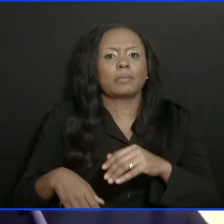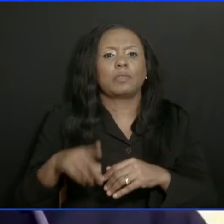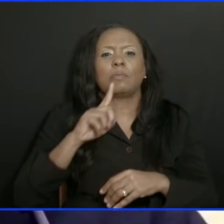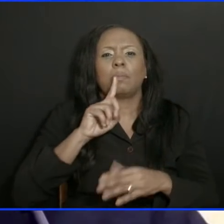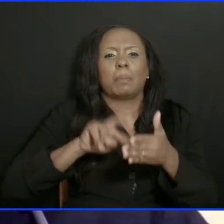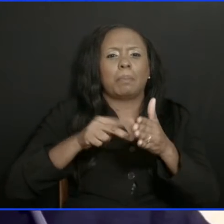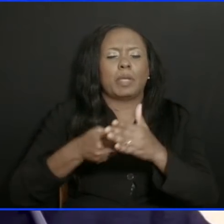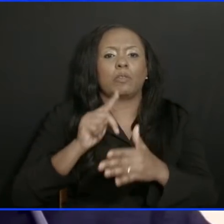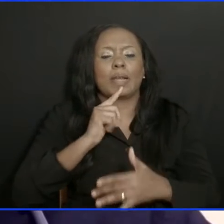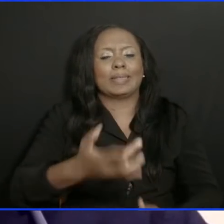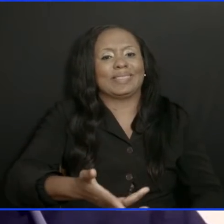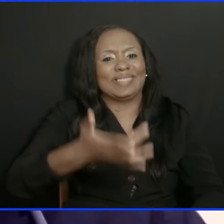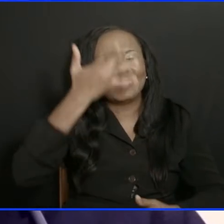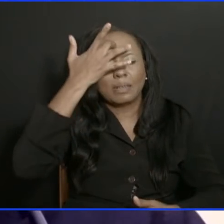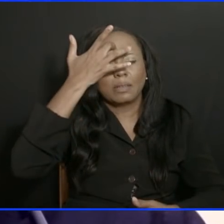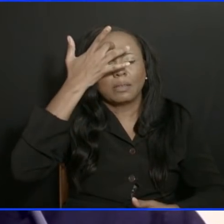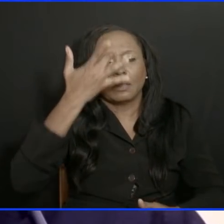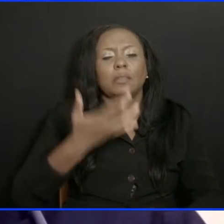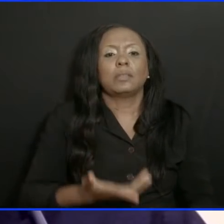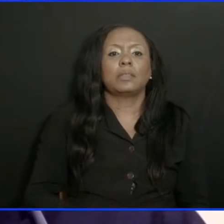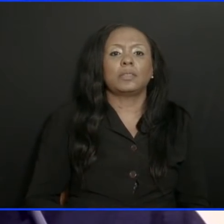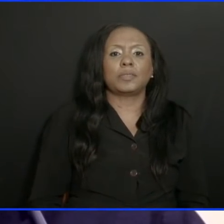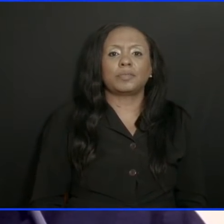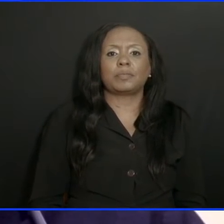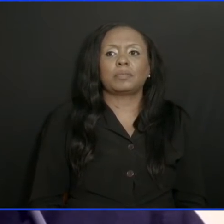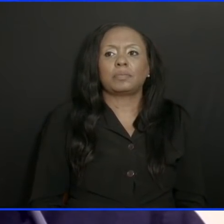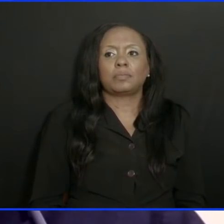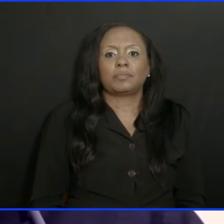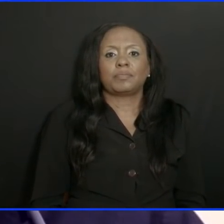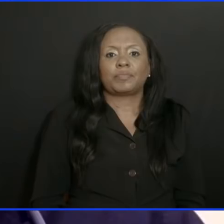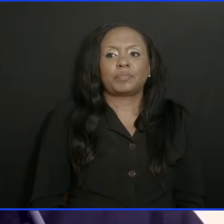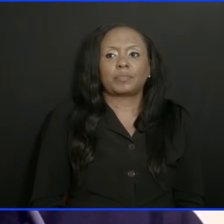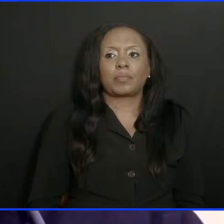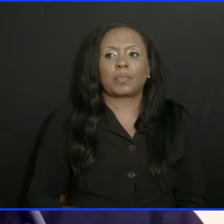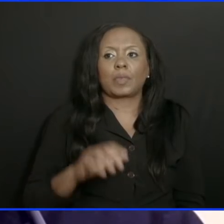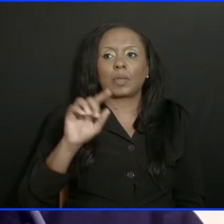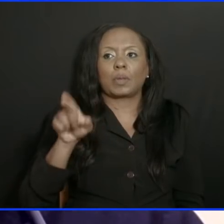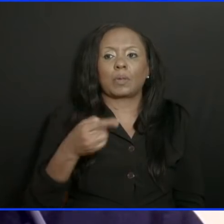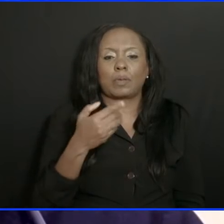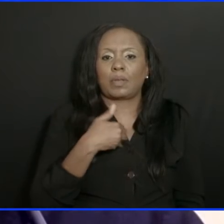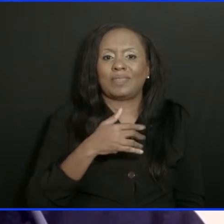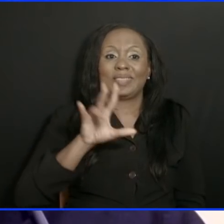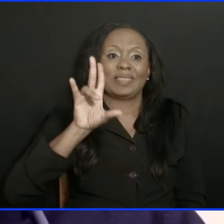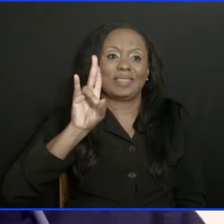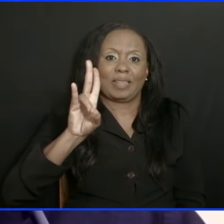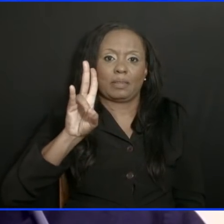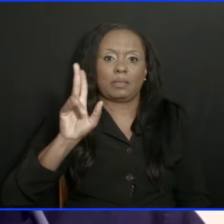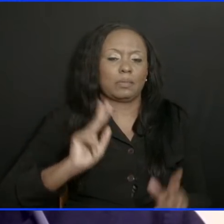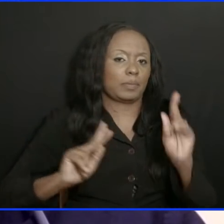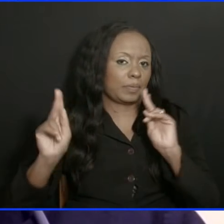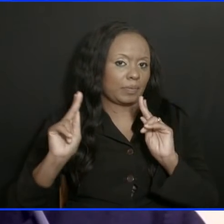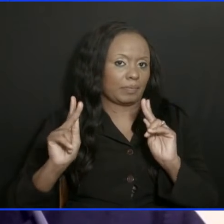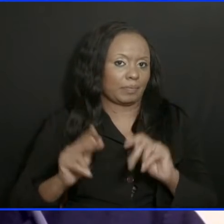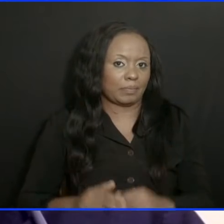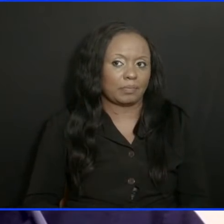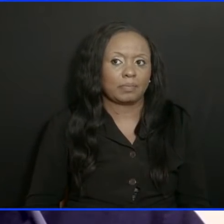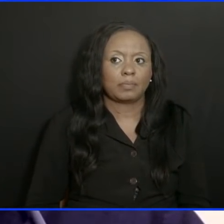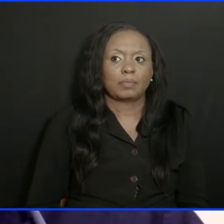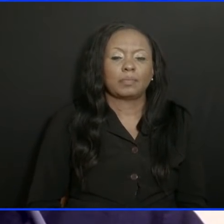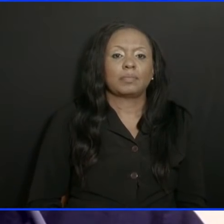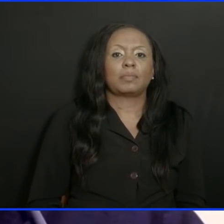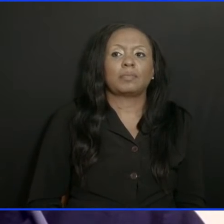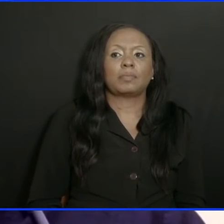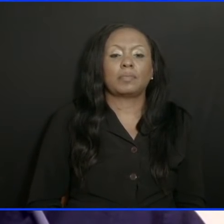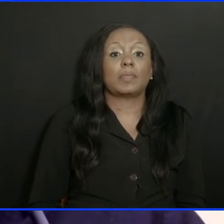but in our primary isolation area, most sick people are, we only have 7 sick people. In our primary